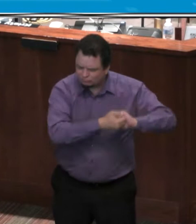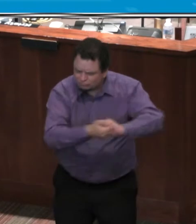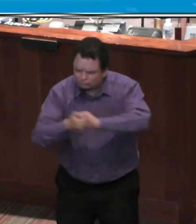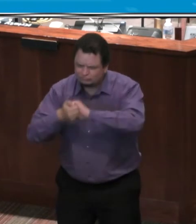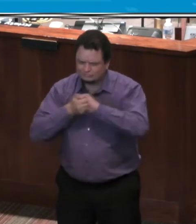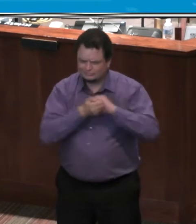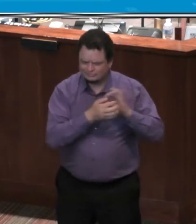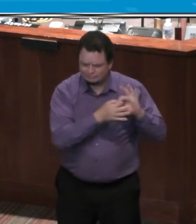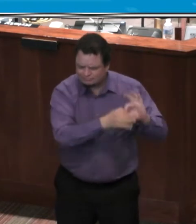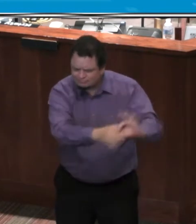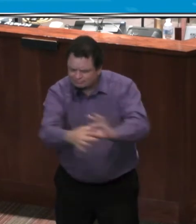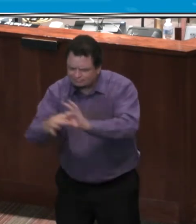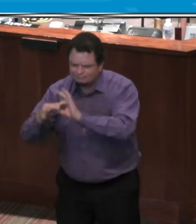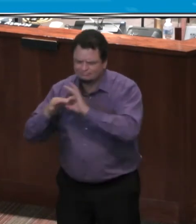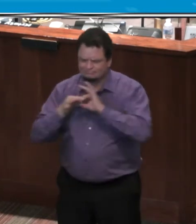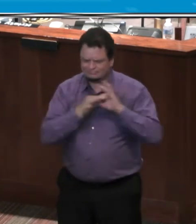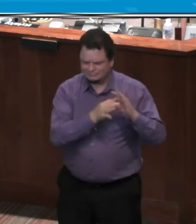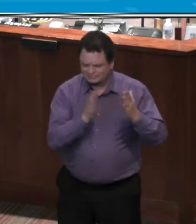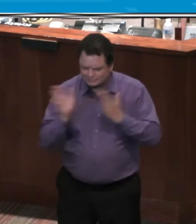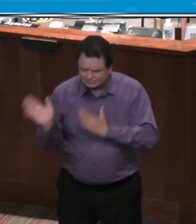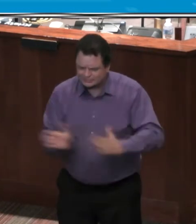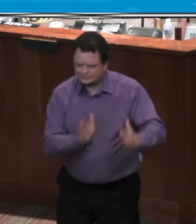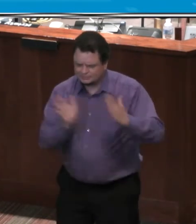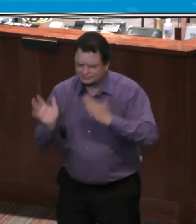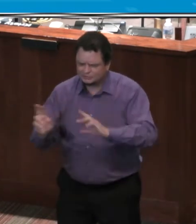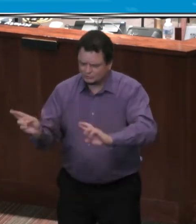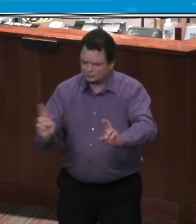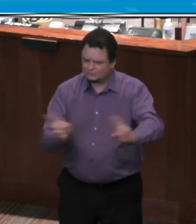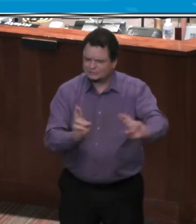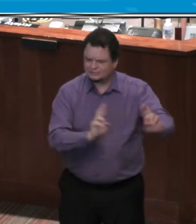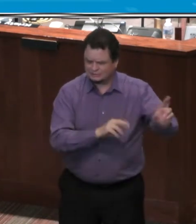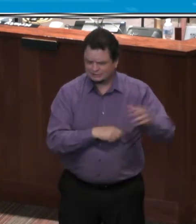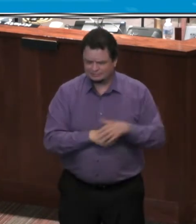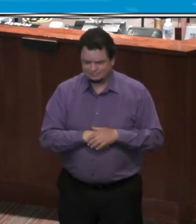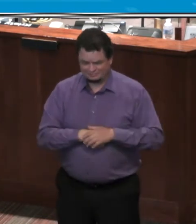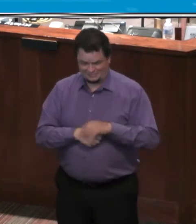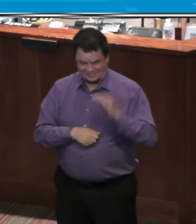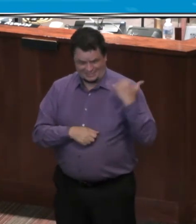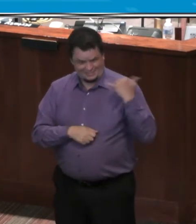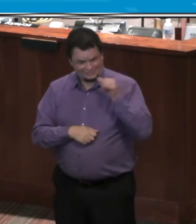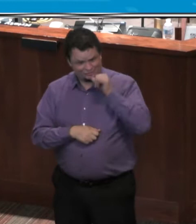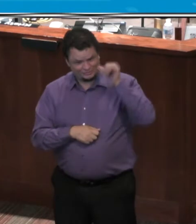me. So, Board of Health member comments, please.